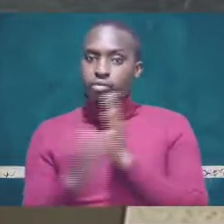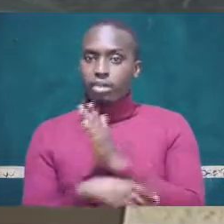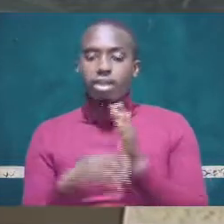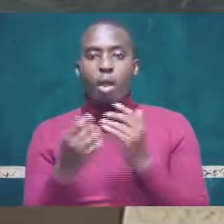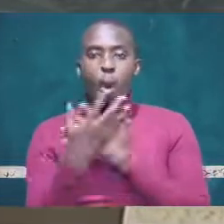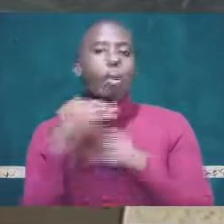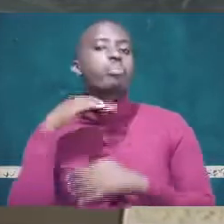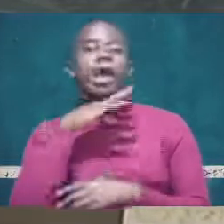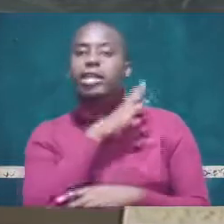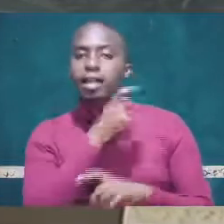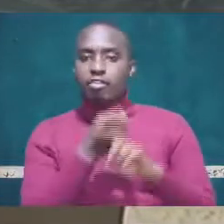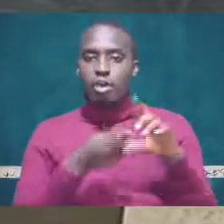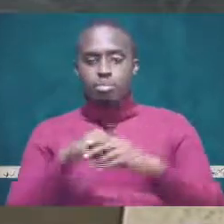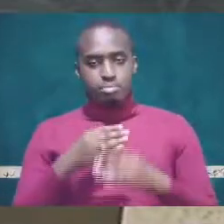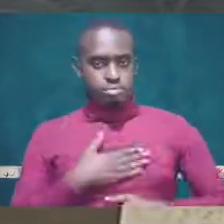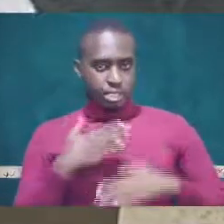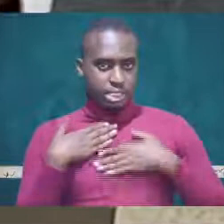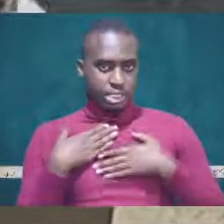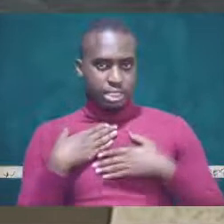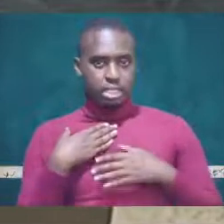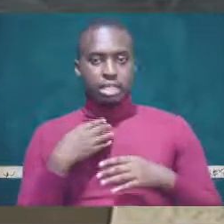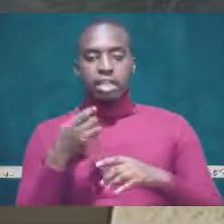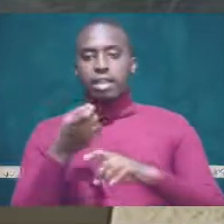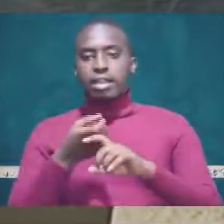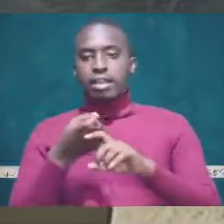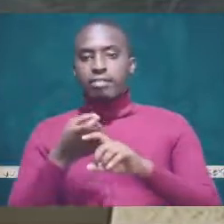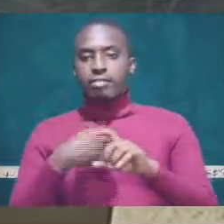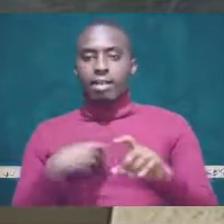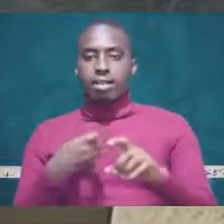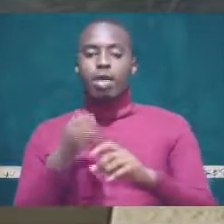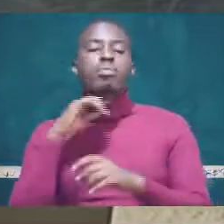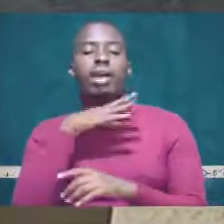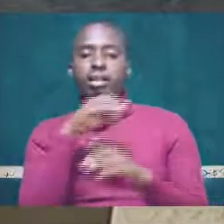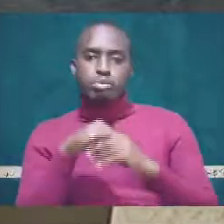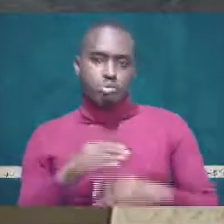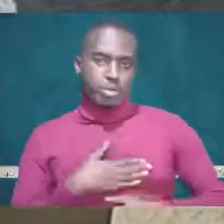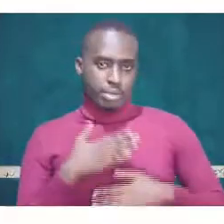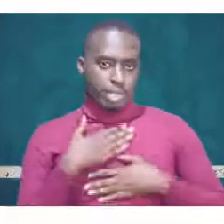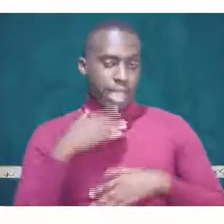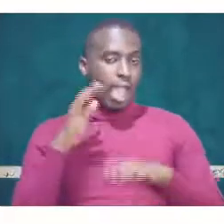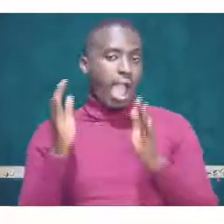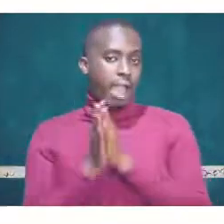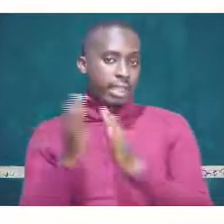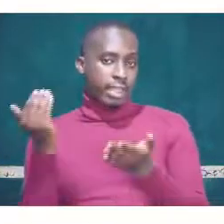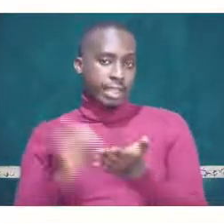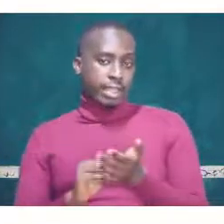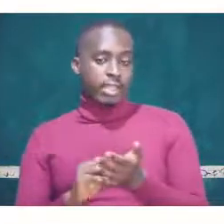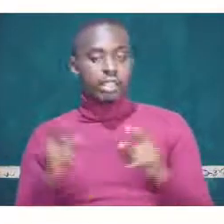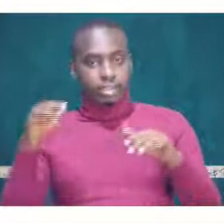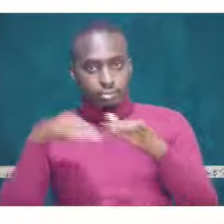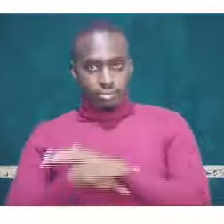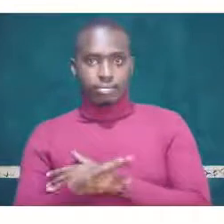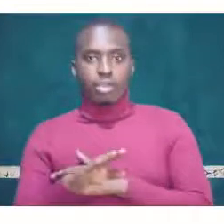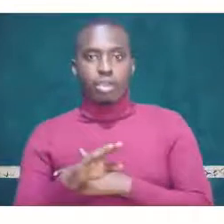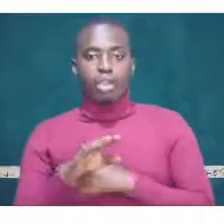wastes from our body, or removing toxin from our body, and also removing excess water in our body. It's